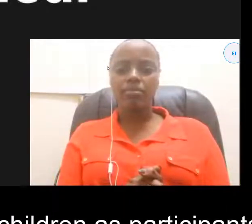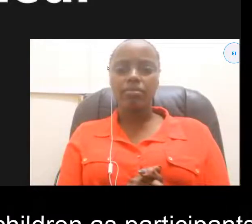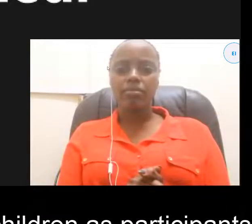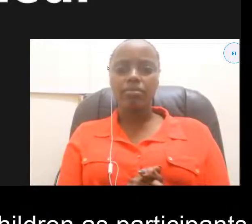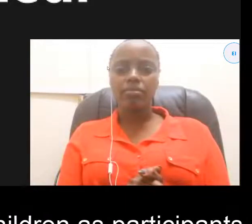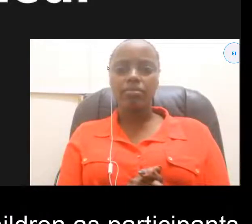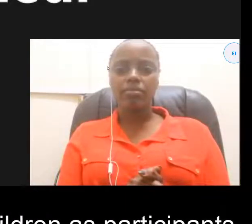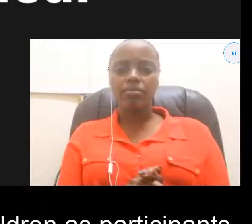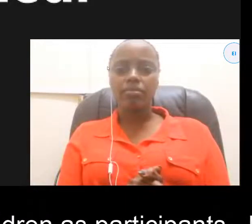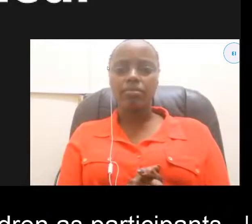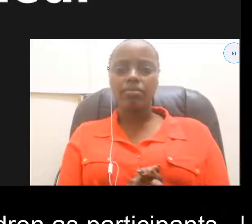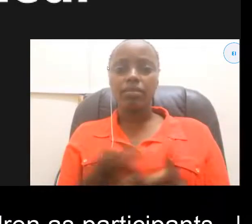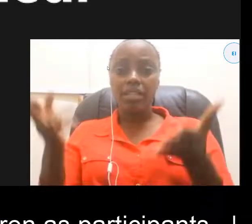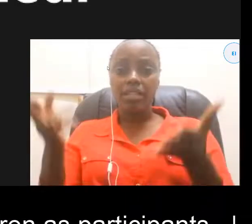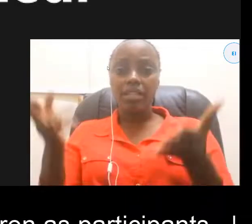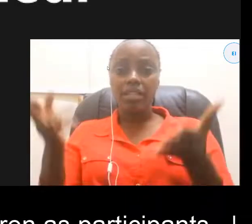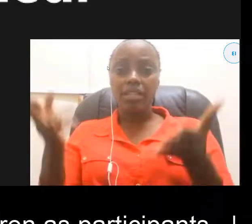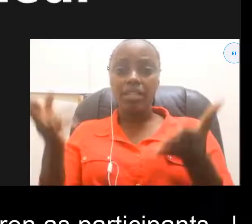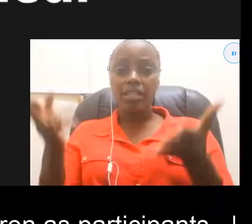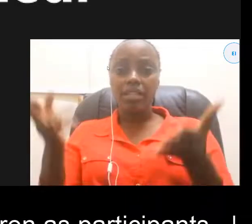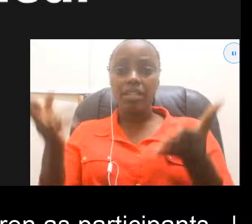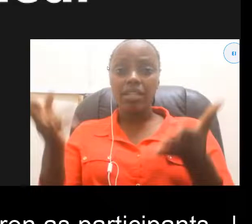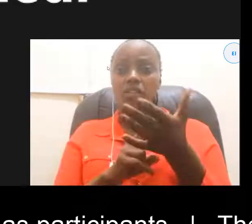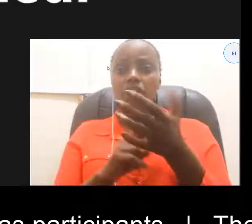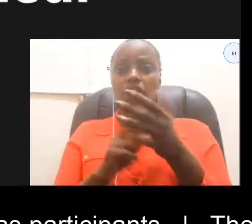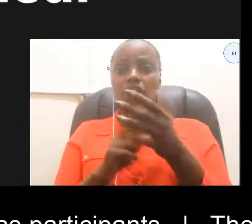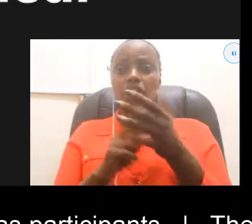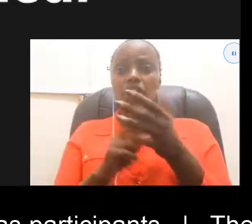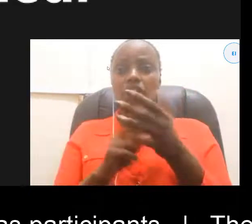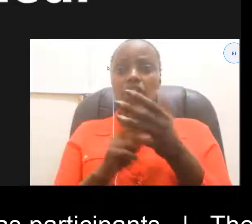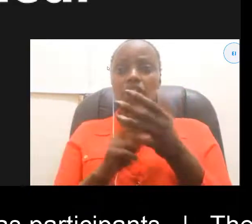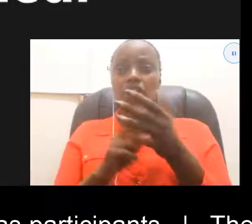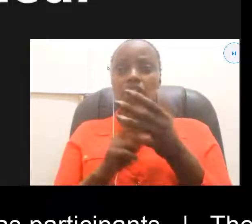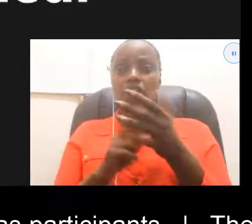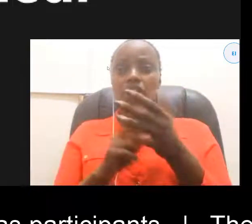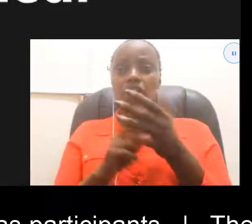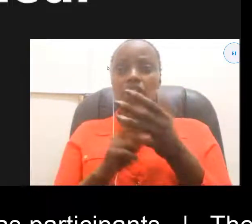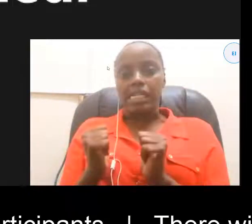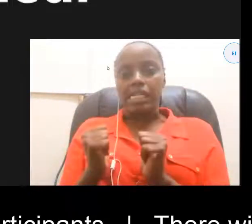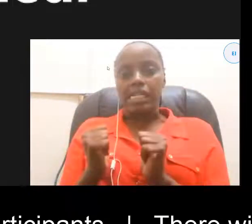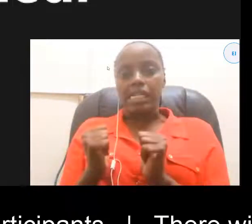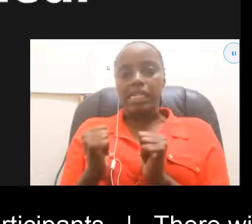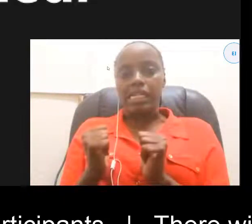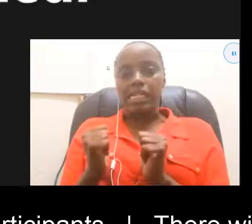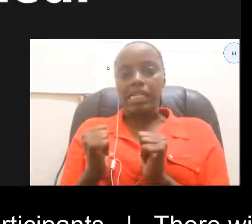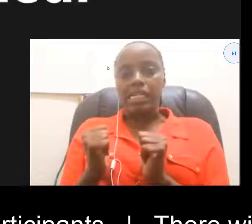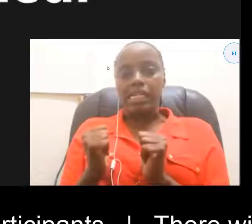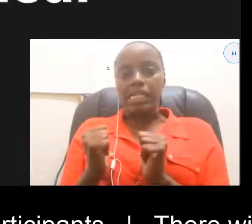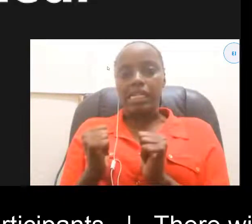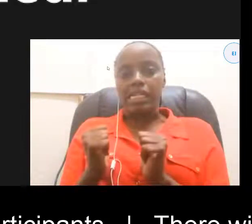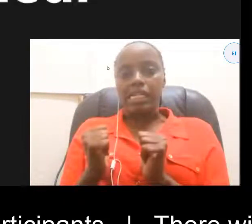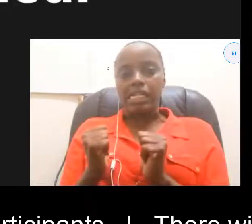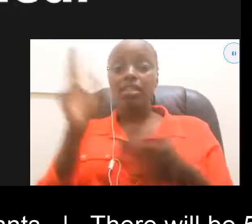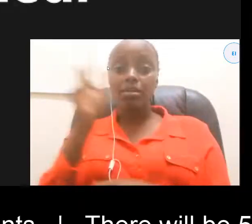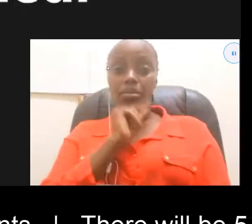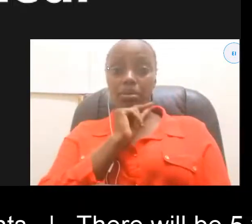The registration is still a very controversial issue. It was initially registered